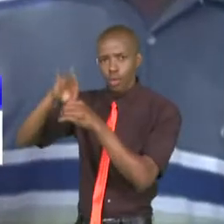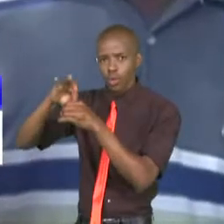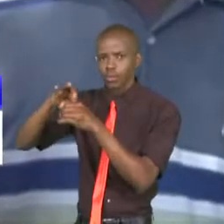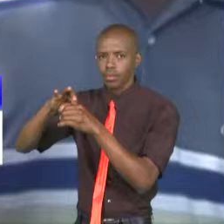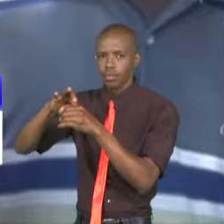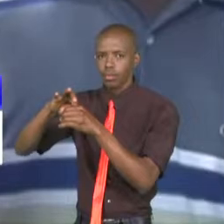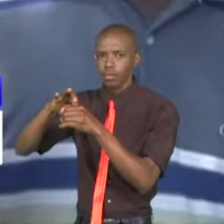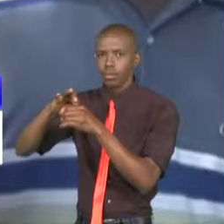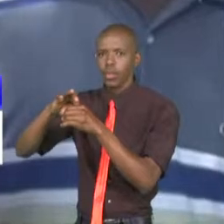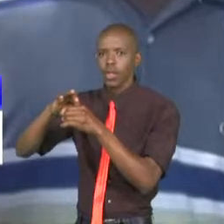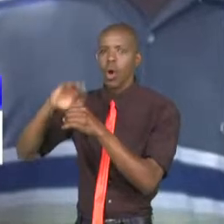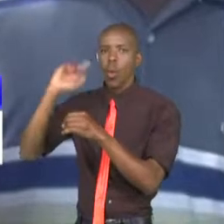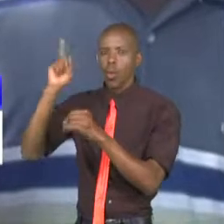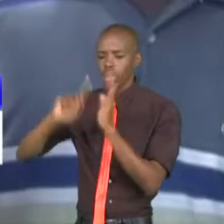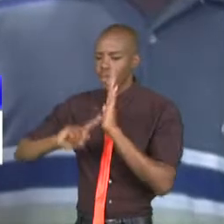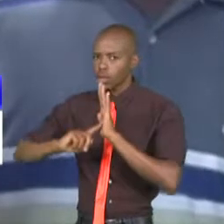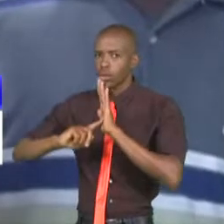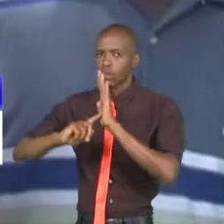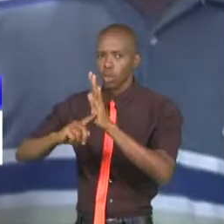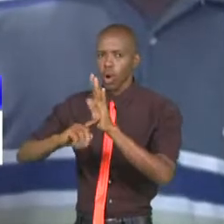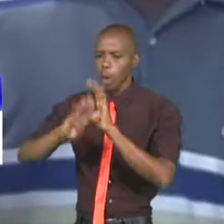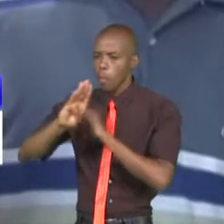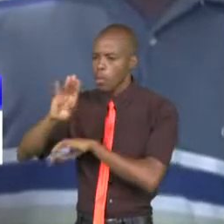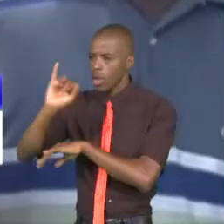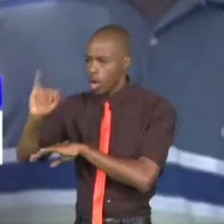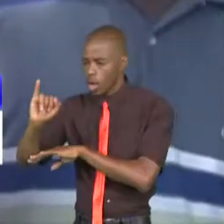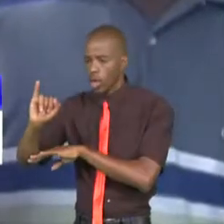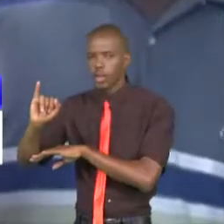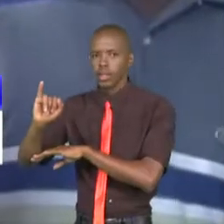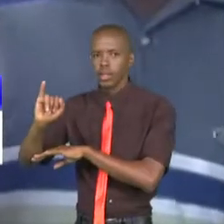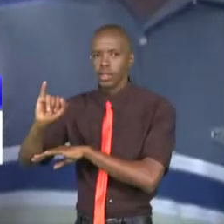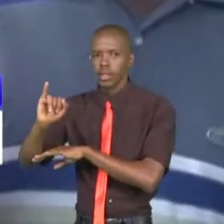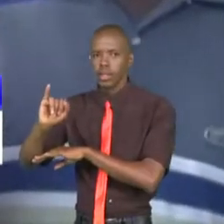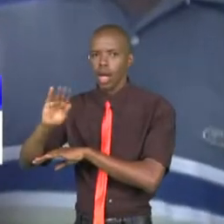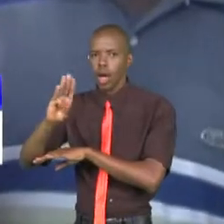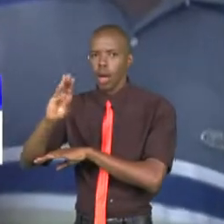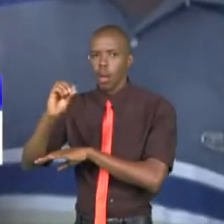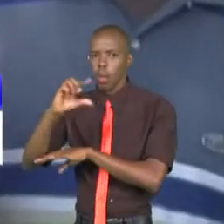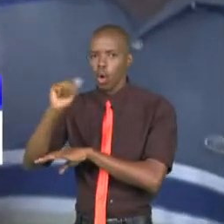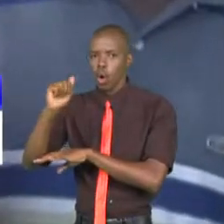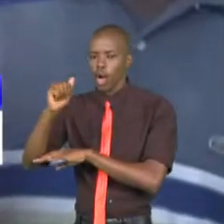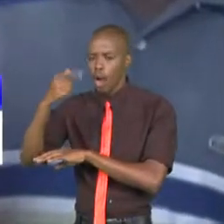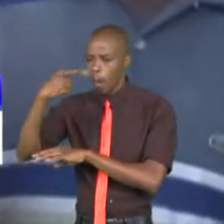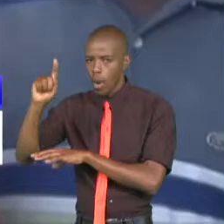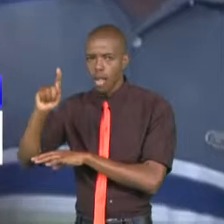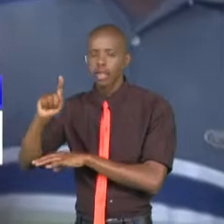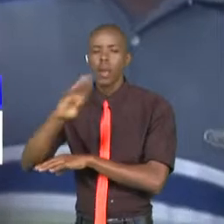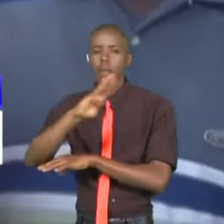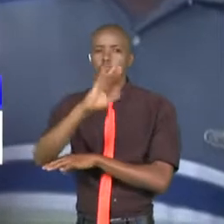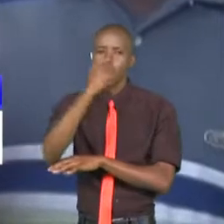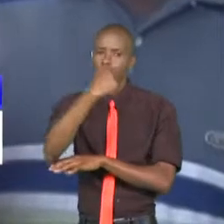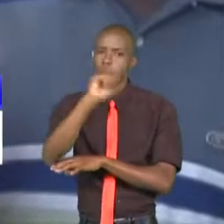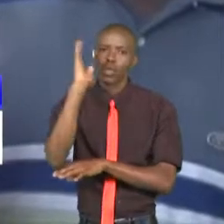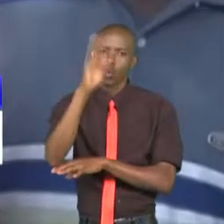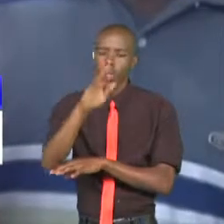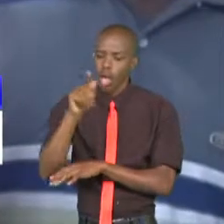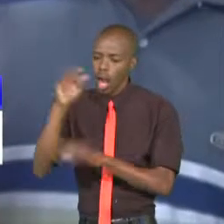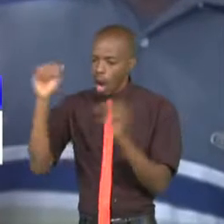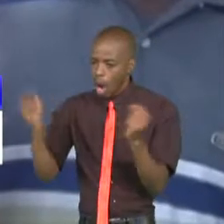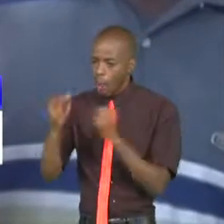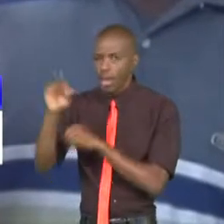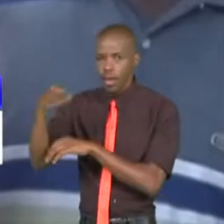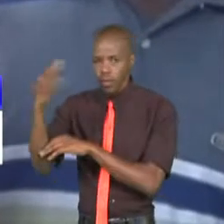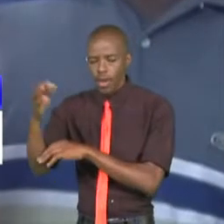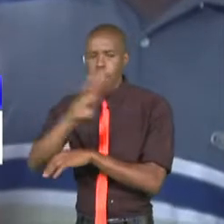ni kwamba it's a test ya BBI. Boga akipita BBI imepita, Boga akianguka